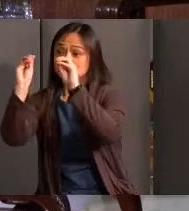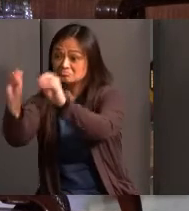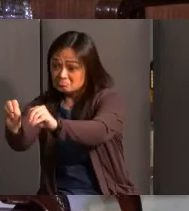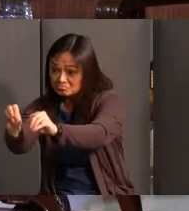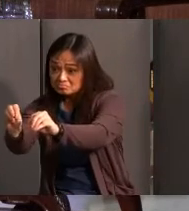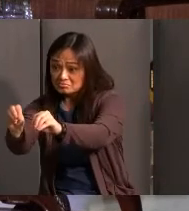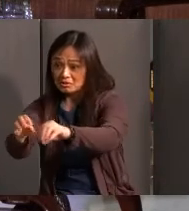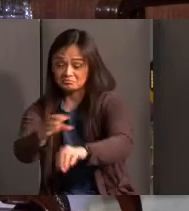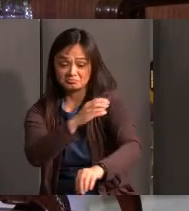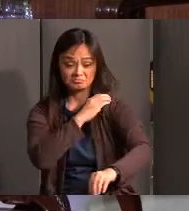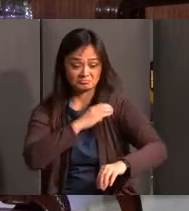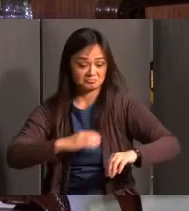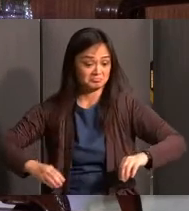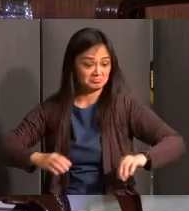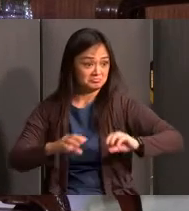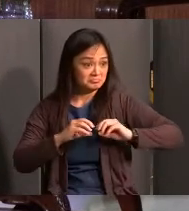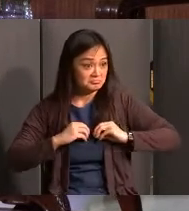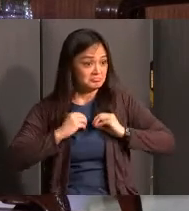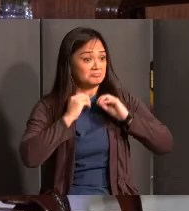Come on now.